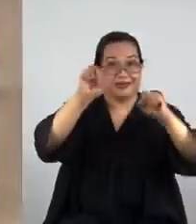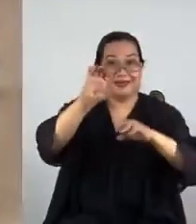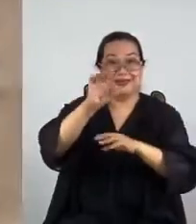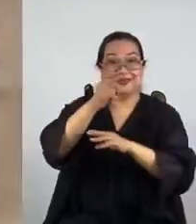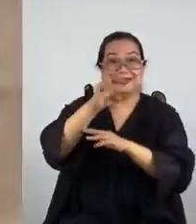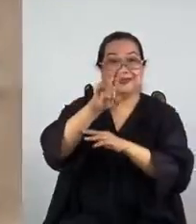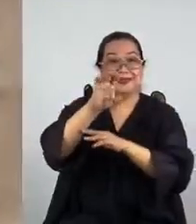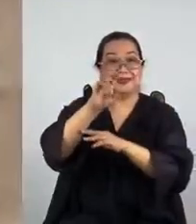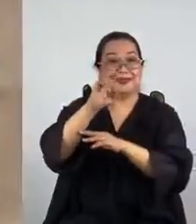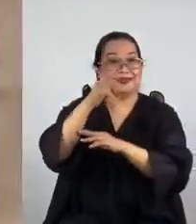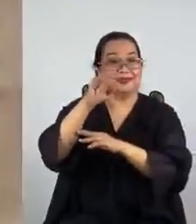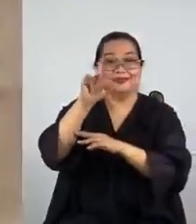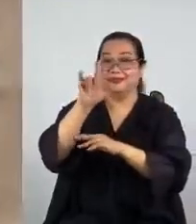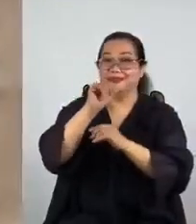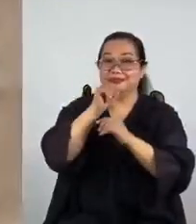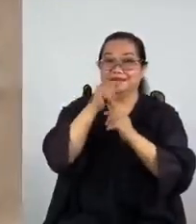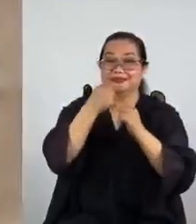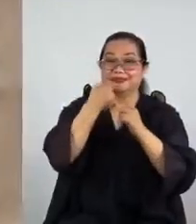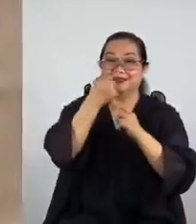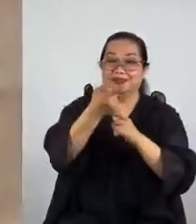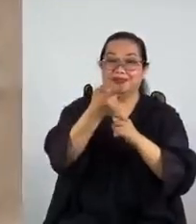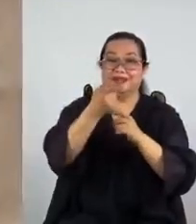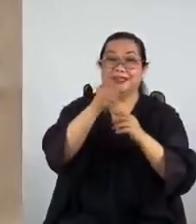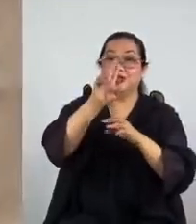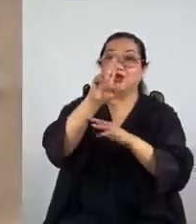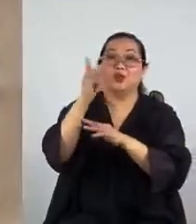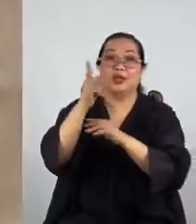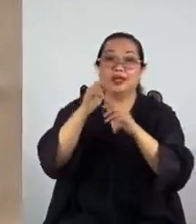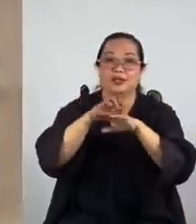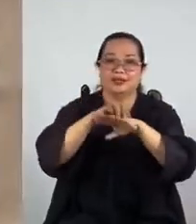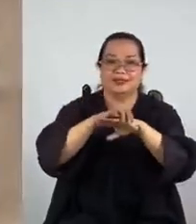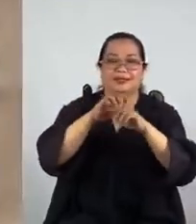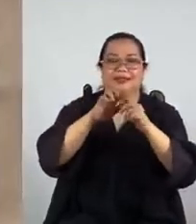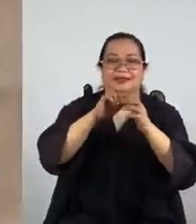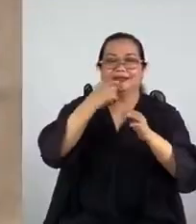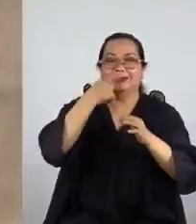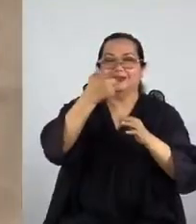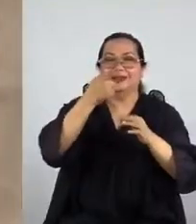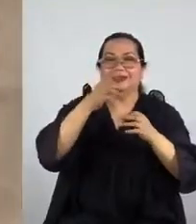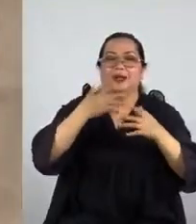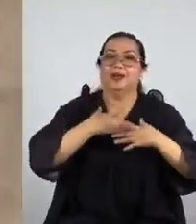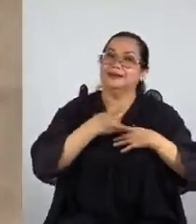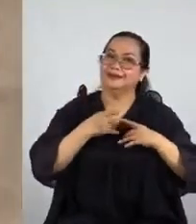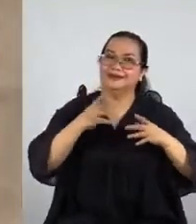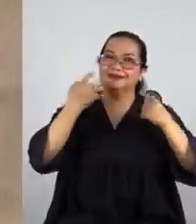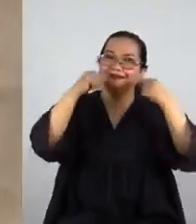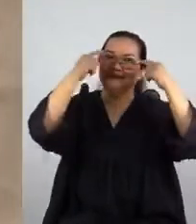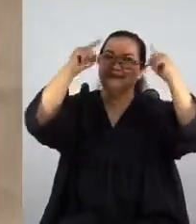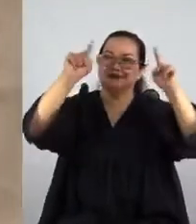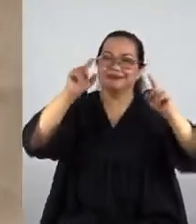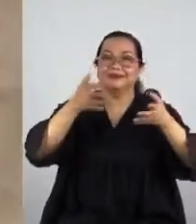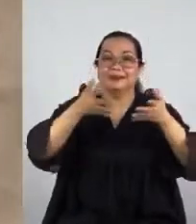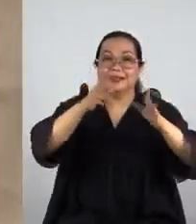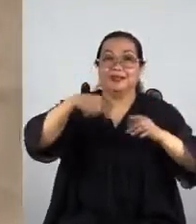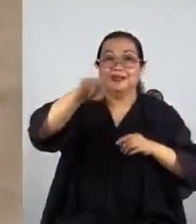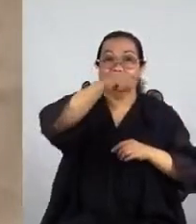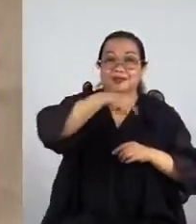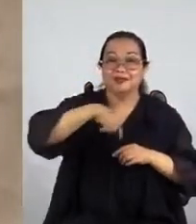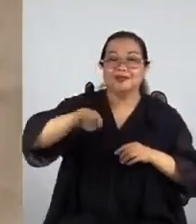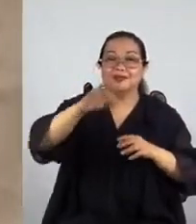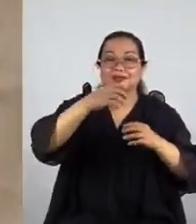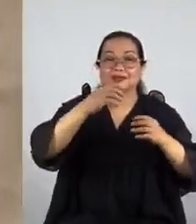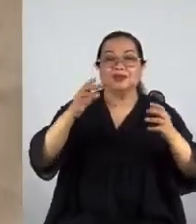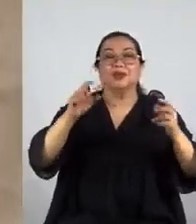painted the difficulties of the struggle, he also painted the delight of success. He says, let us therefore